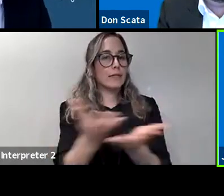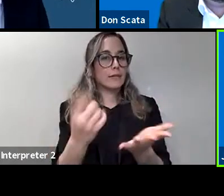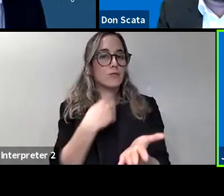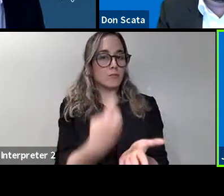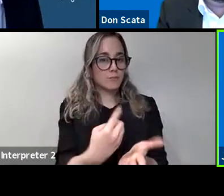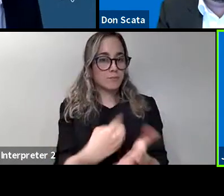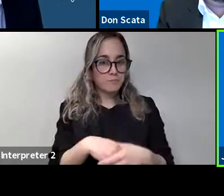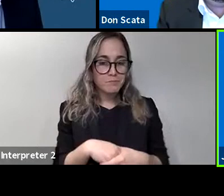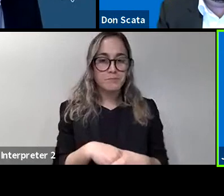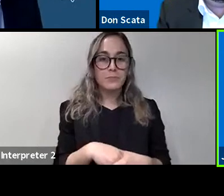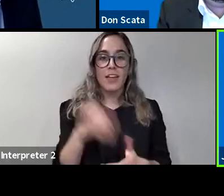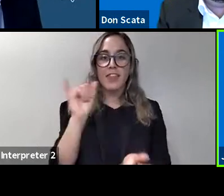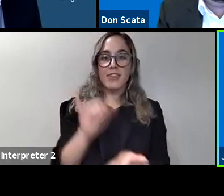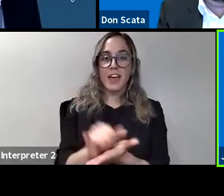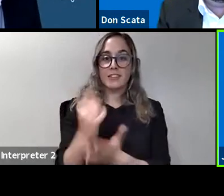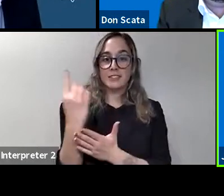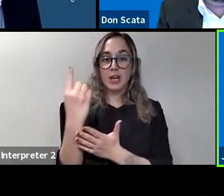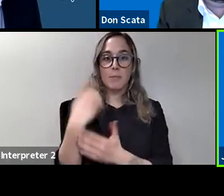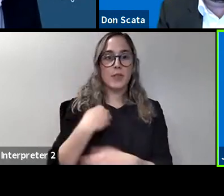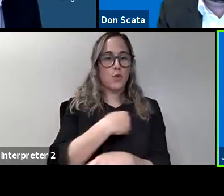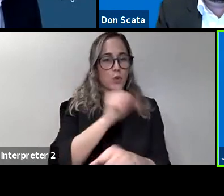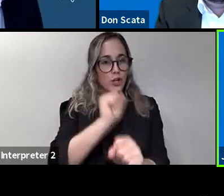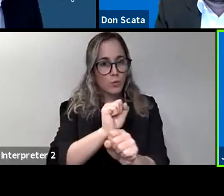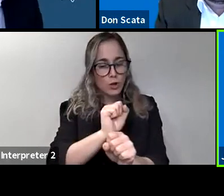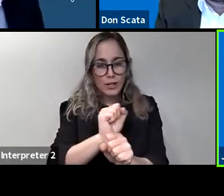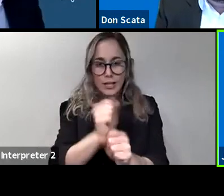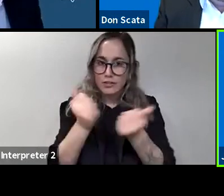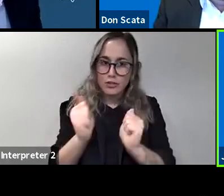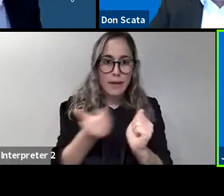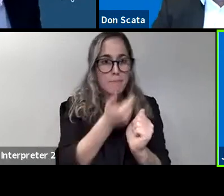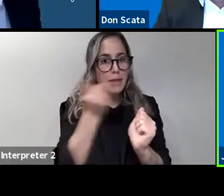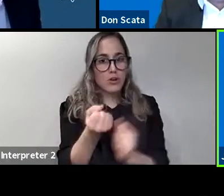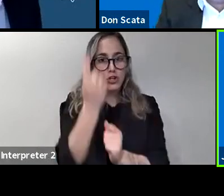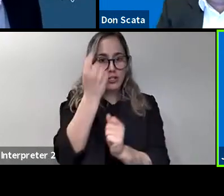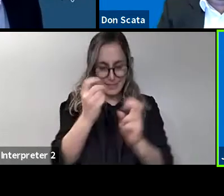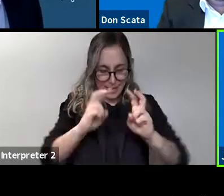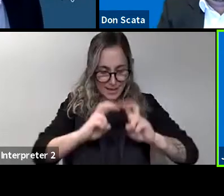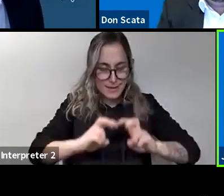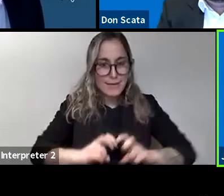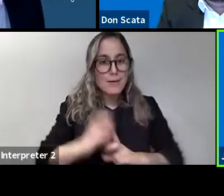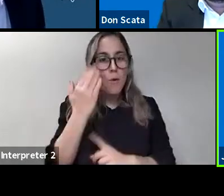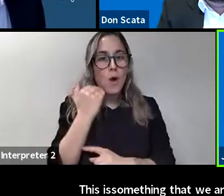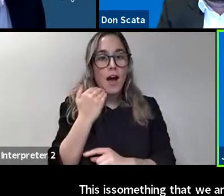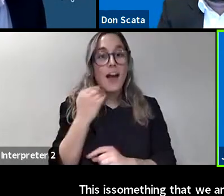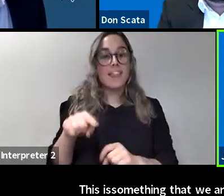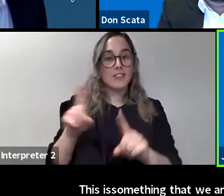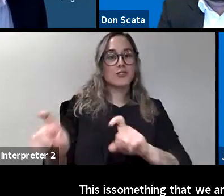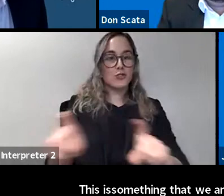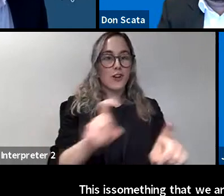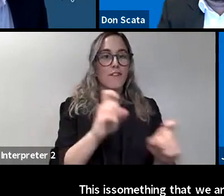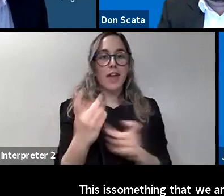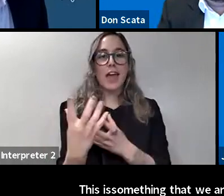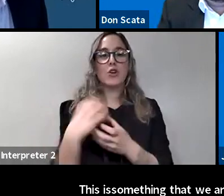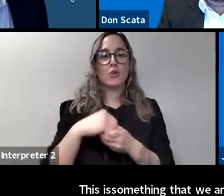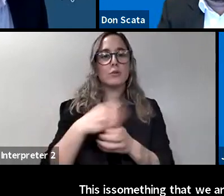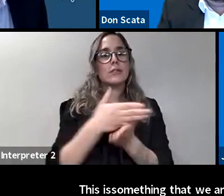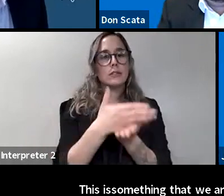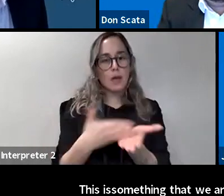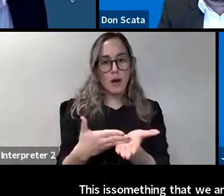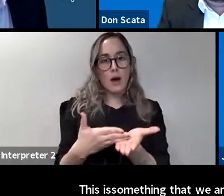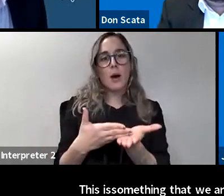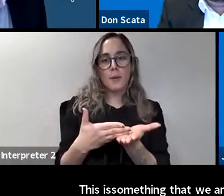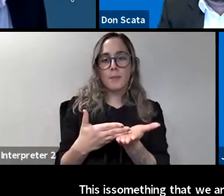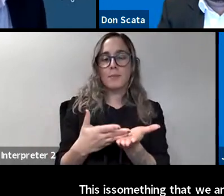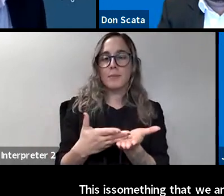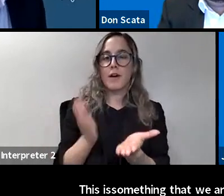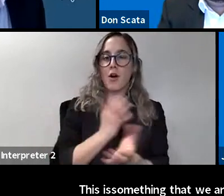something that we're working hard to better understand. And this survey captures some of our